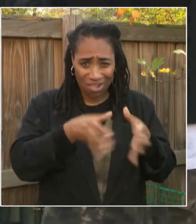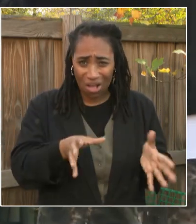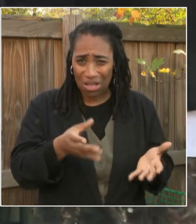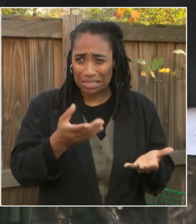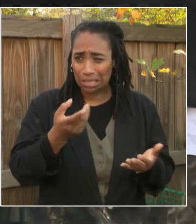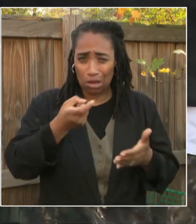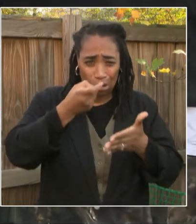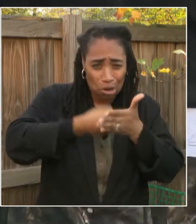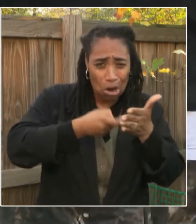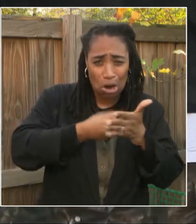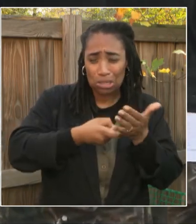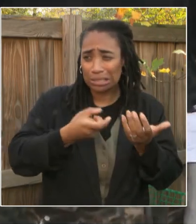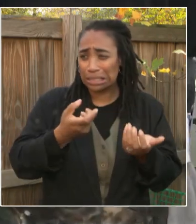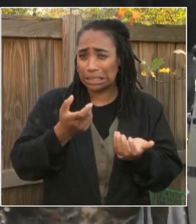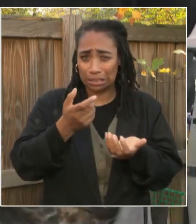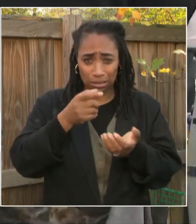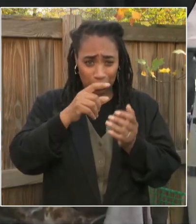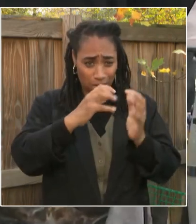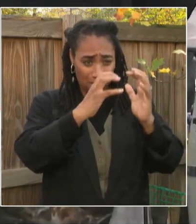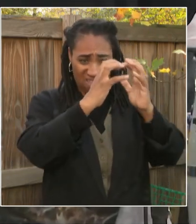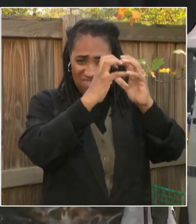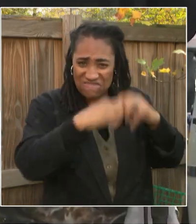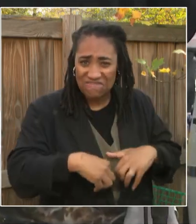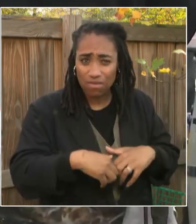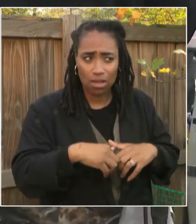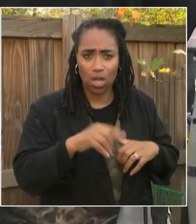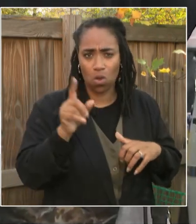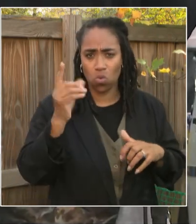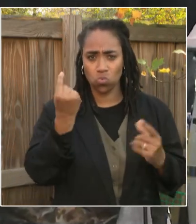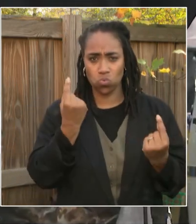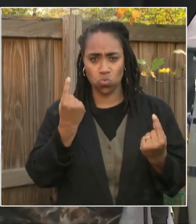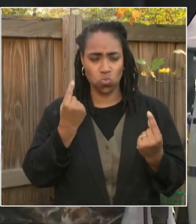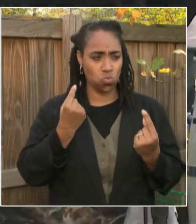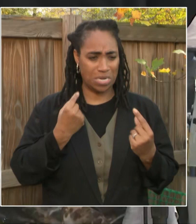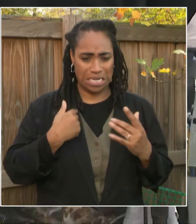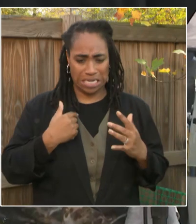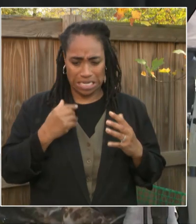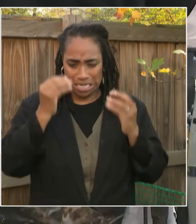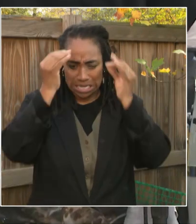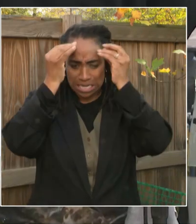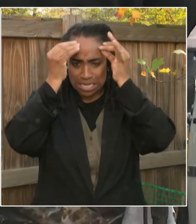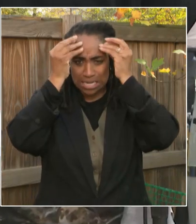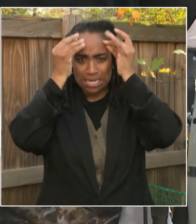together, pushing forward a new approach to ensure that small businesses